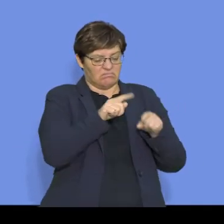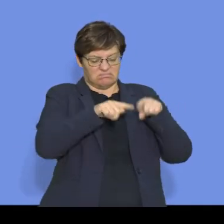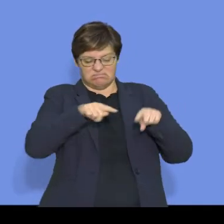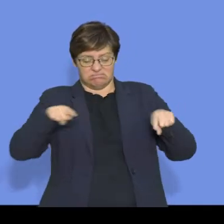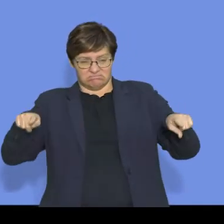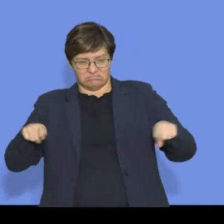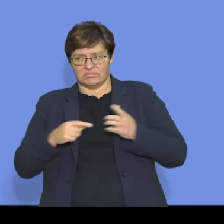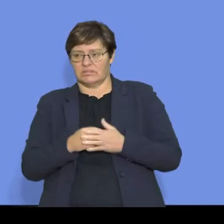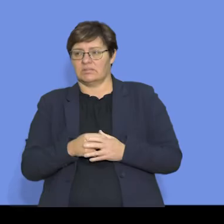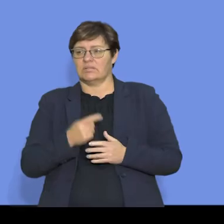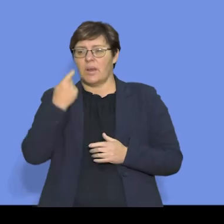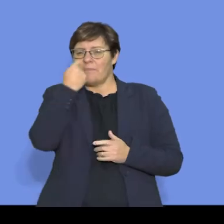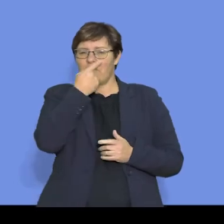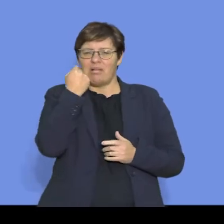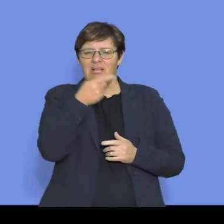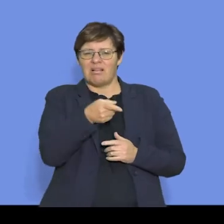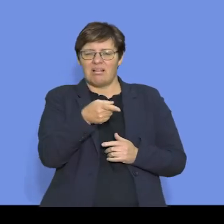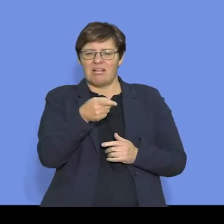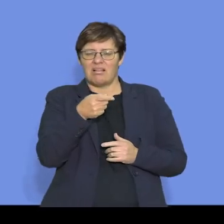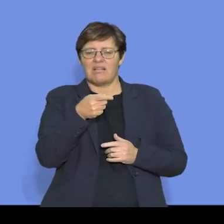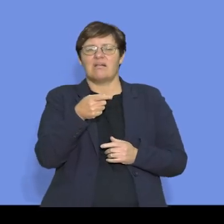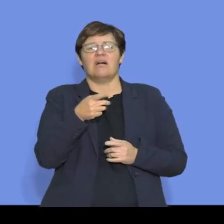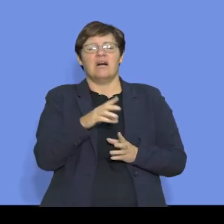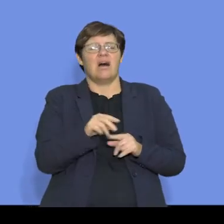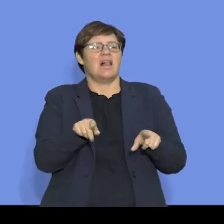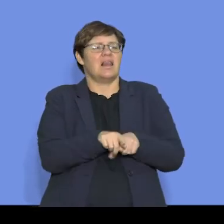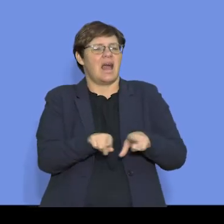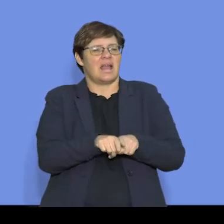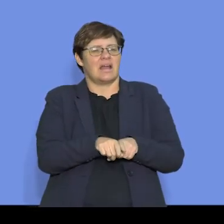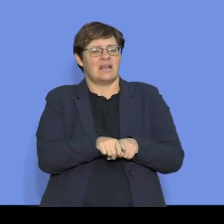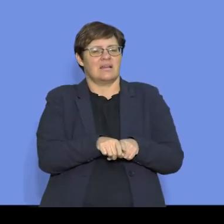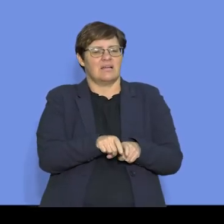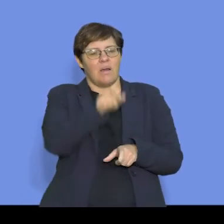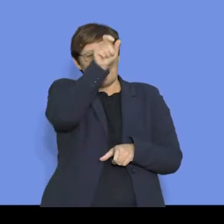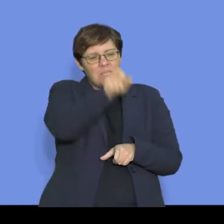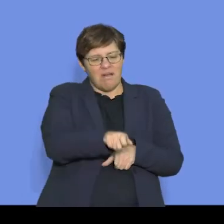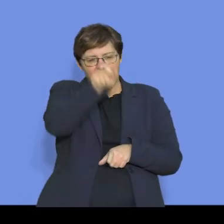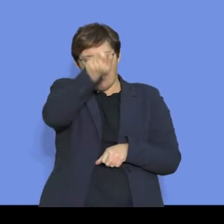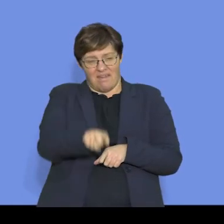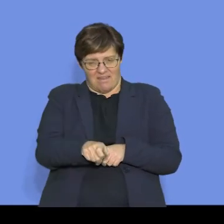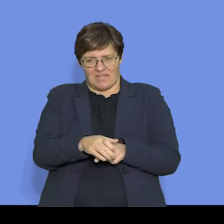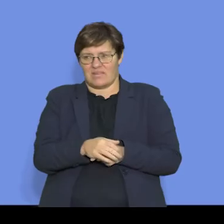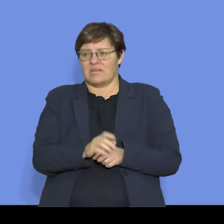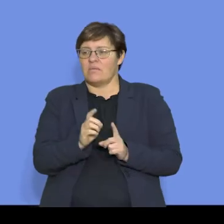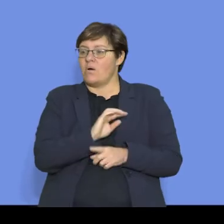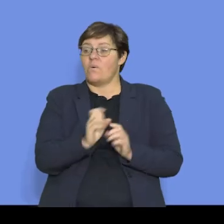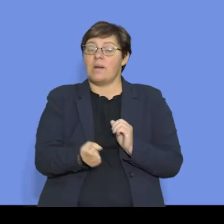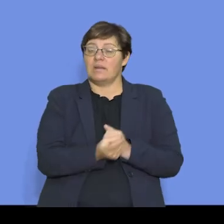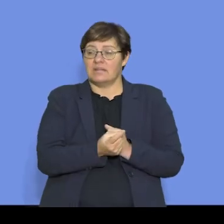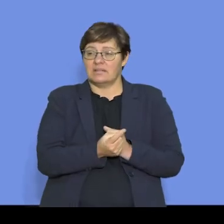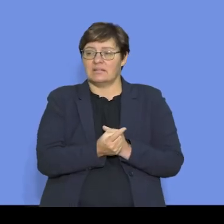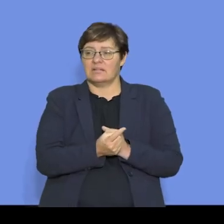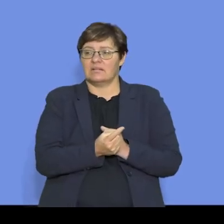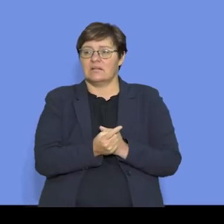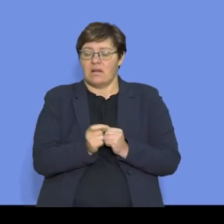purple things are, it's like a bar, it's almost like a bar graph, but what happens is